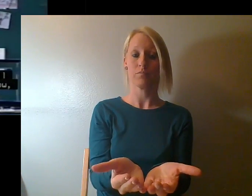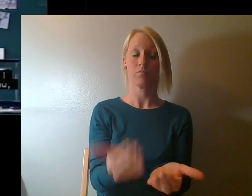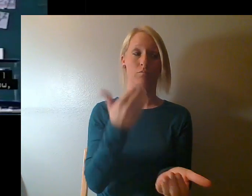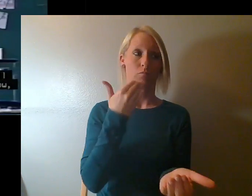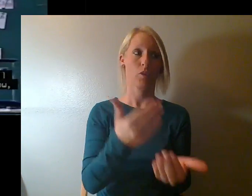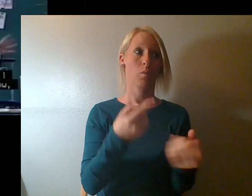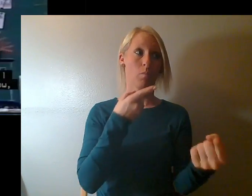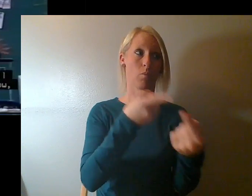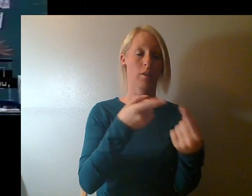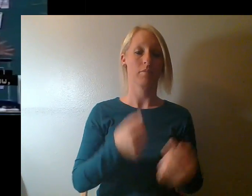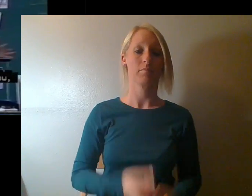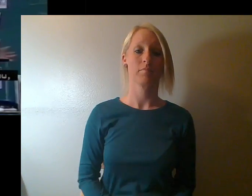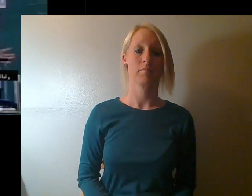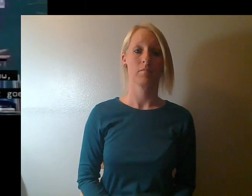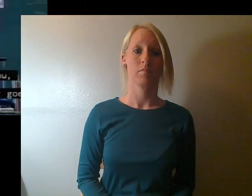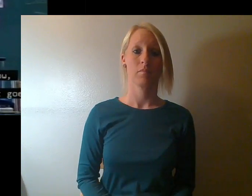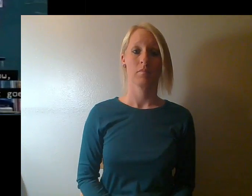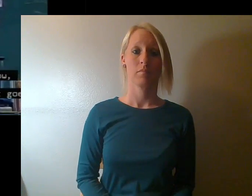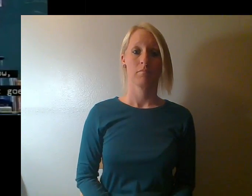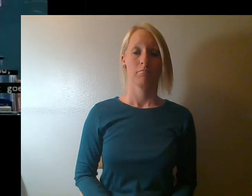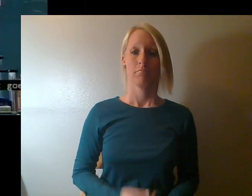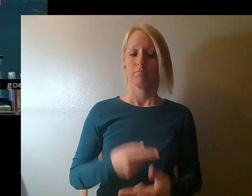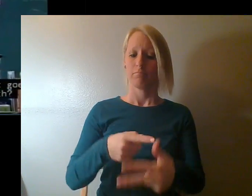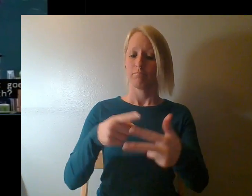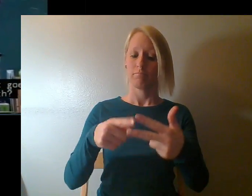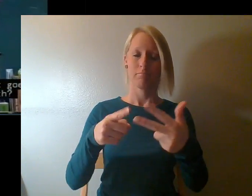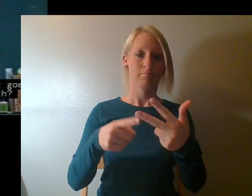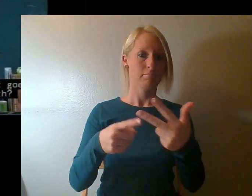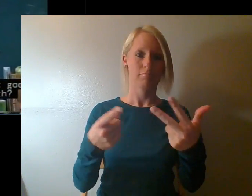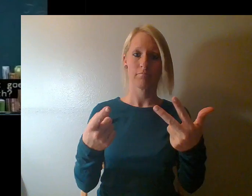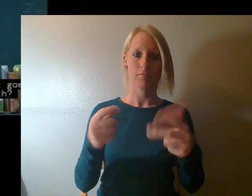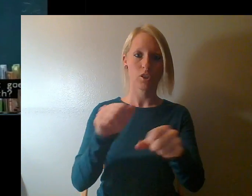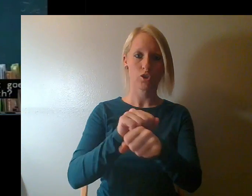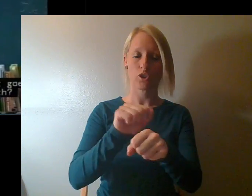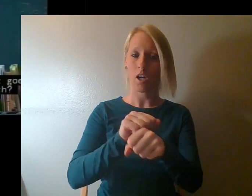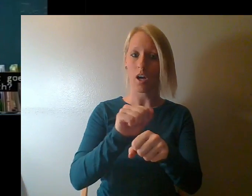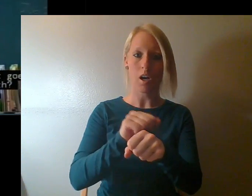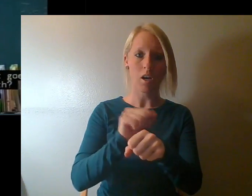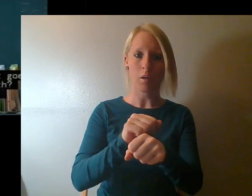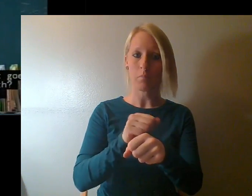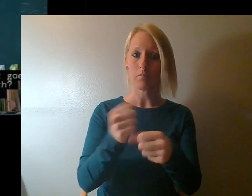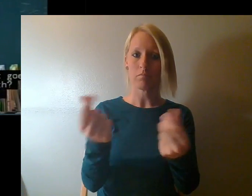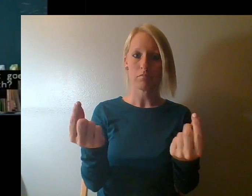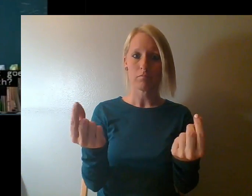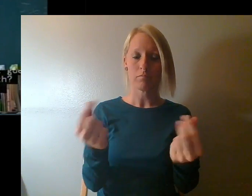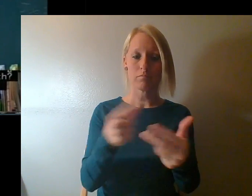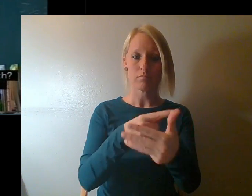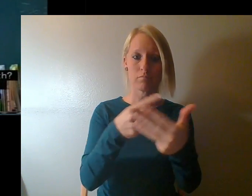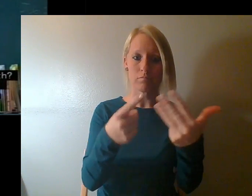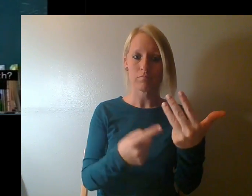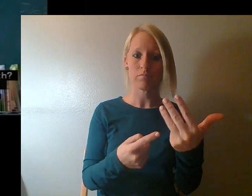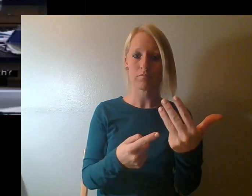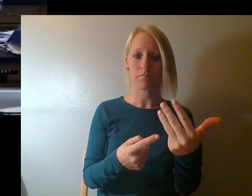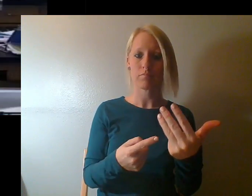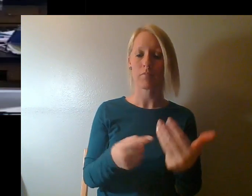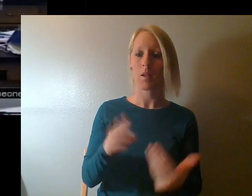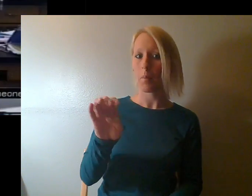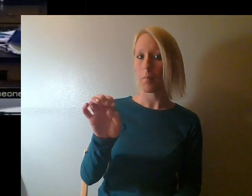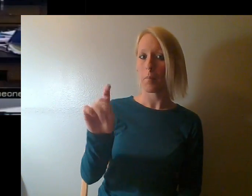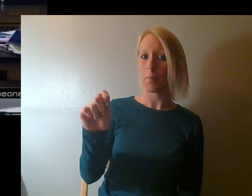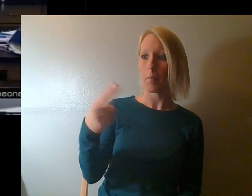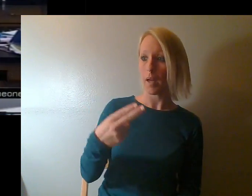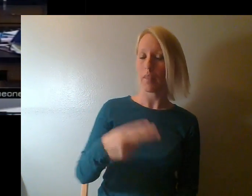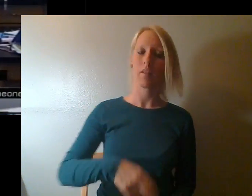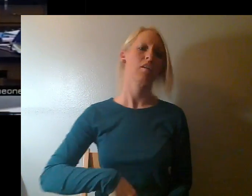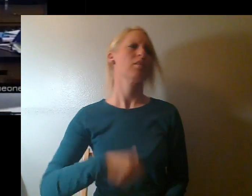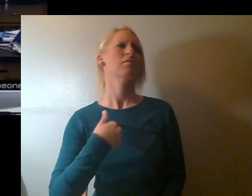job? All it does is control what goes in and out of the cell? Beth? Well, I have a question. Okay. Okay. See, I was talking to